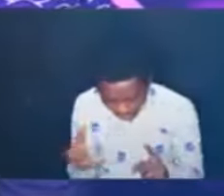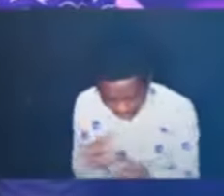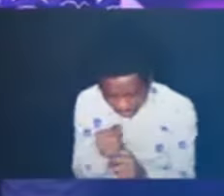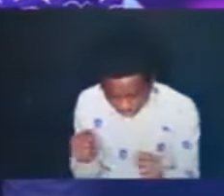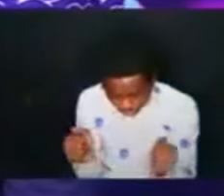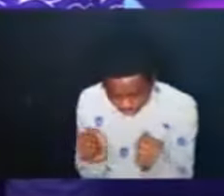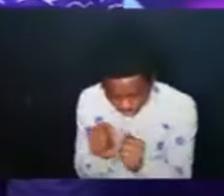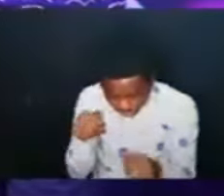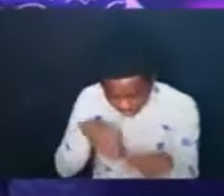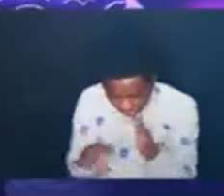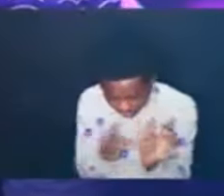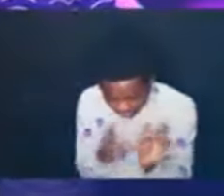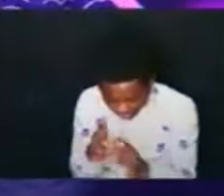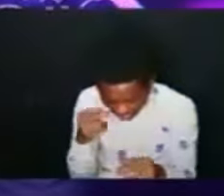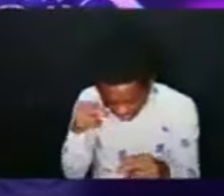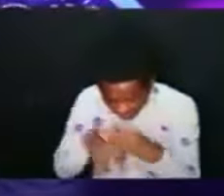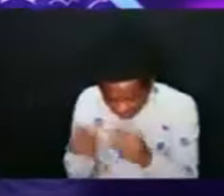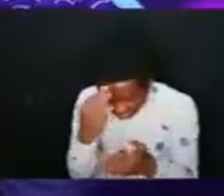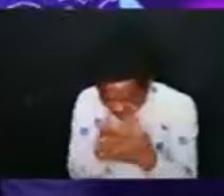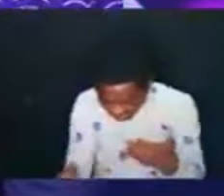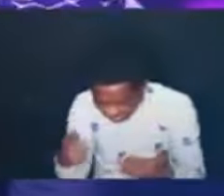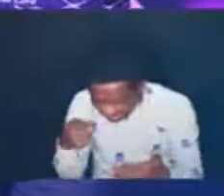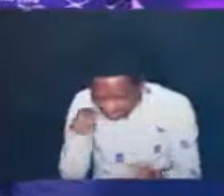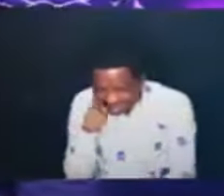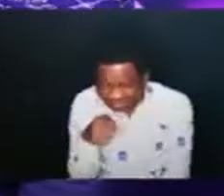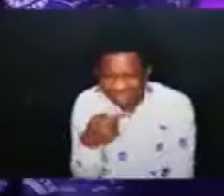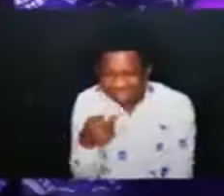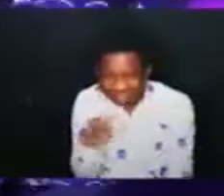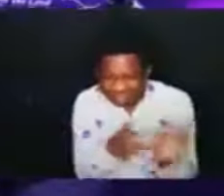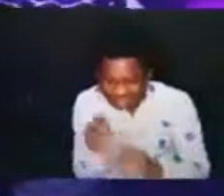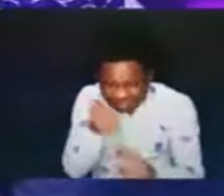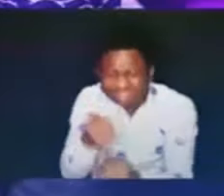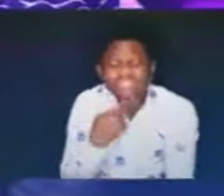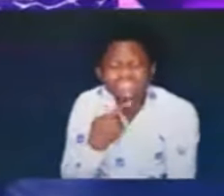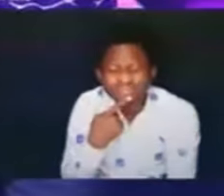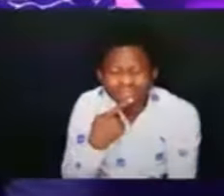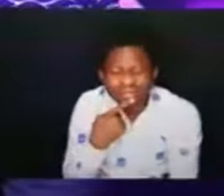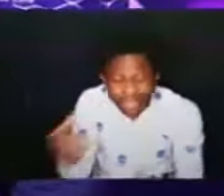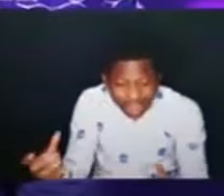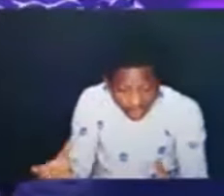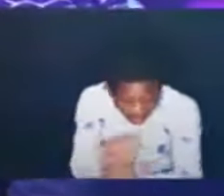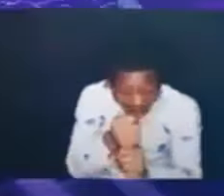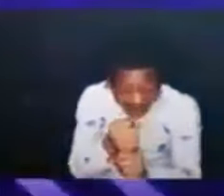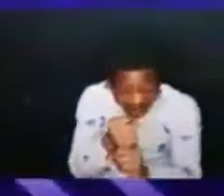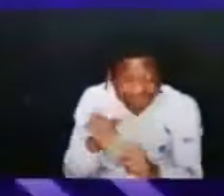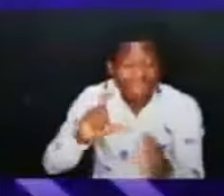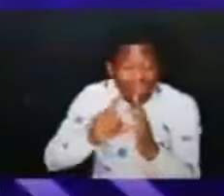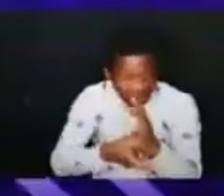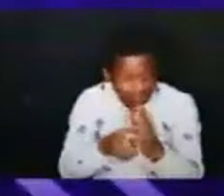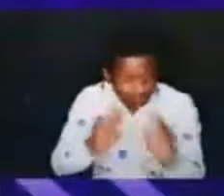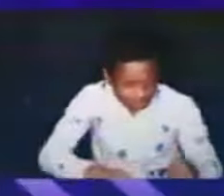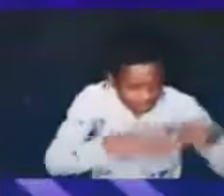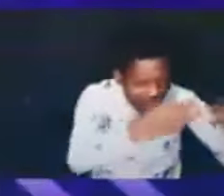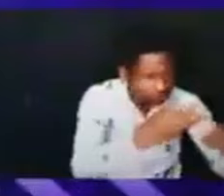they hope to catch Jesus in something he said. Na wo hwehwɛ sɛ wo bɛ kyire Yesu wo asɛm bi a waka ho, so that they might